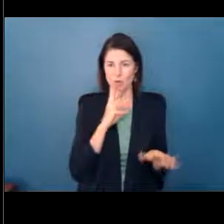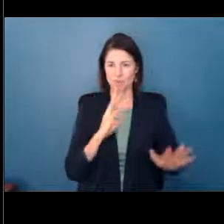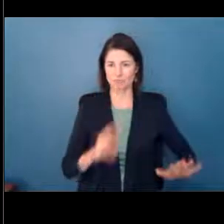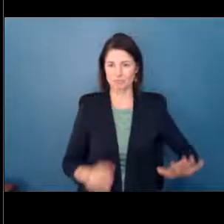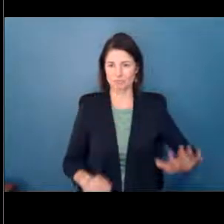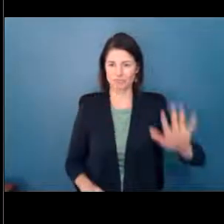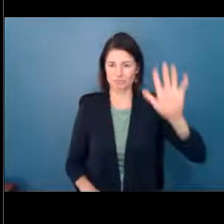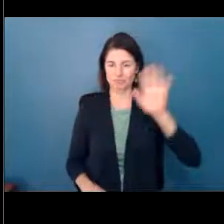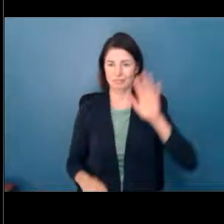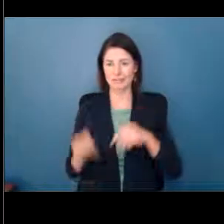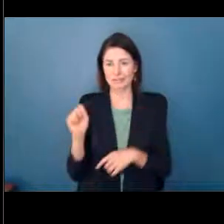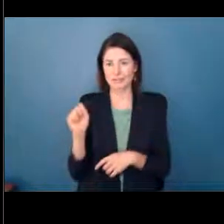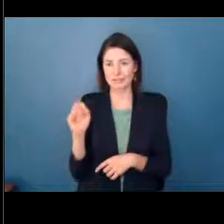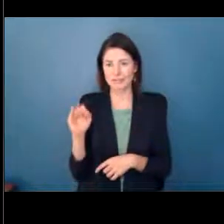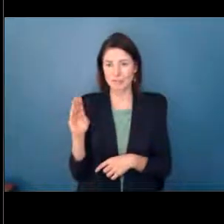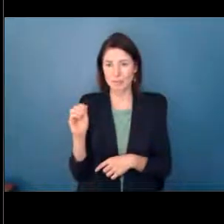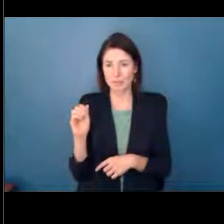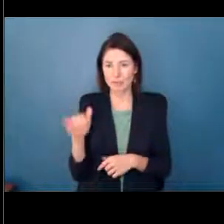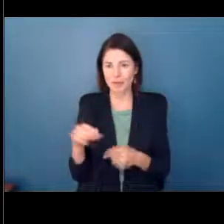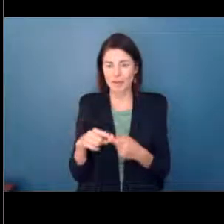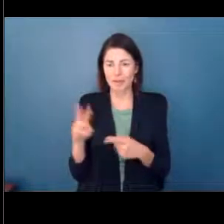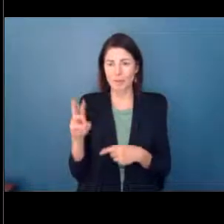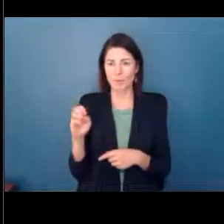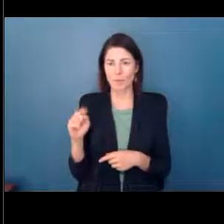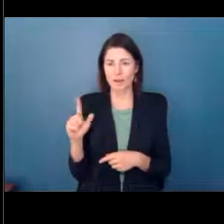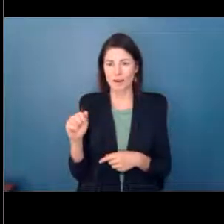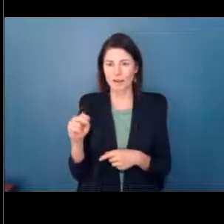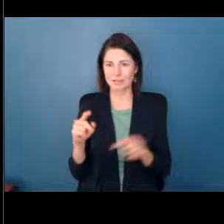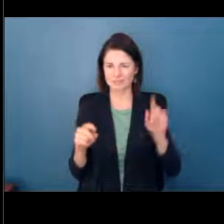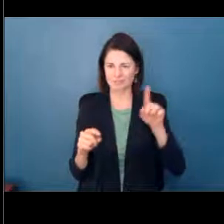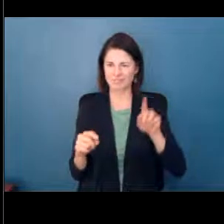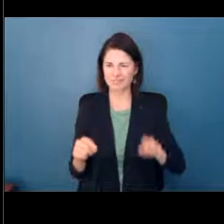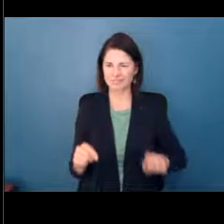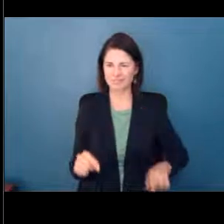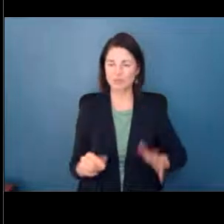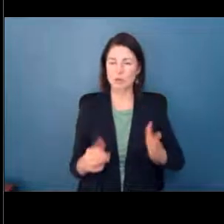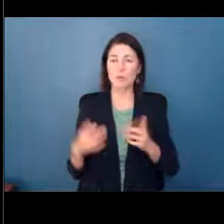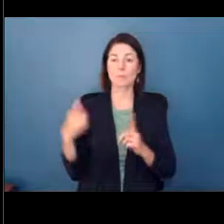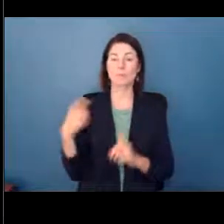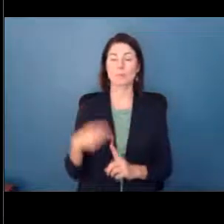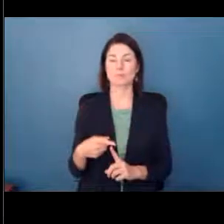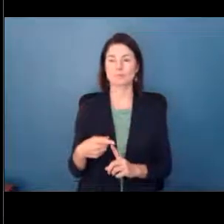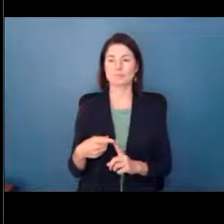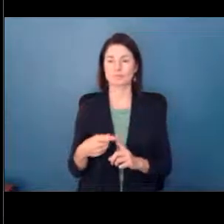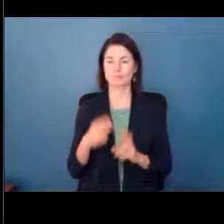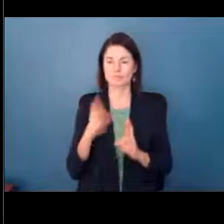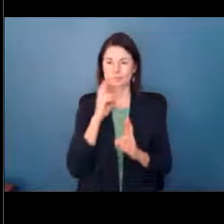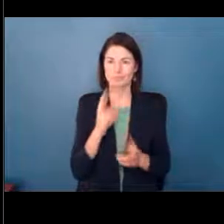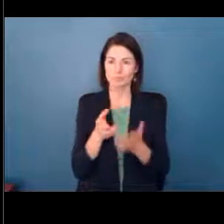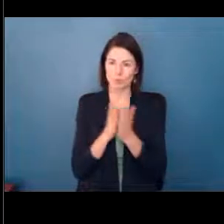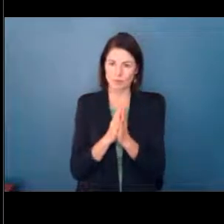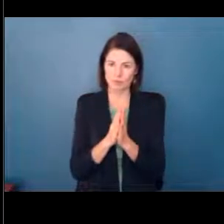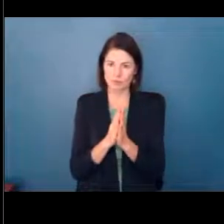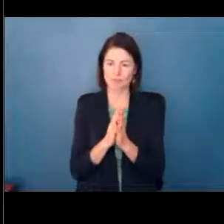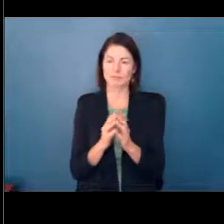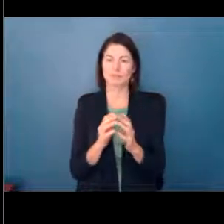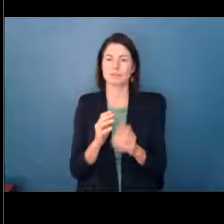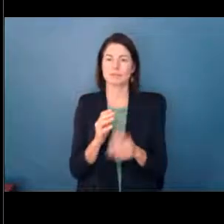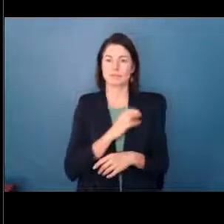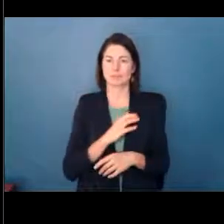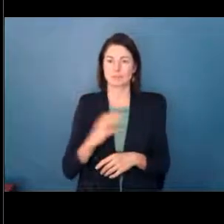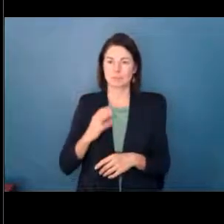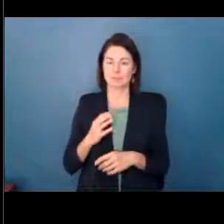San Francisco Bay and the wetlands up and down the state. So, bottom line, respectfully request that the Commission